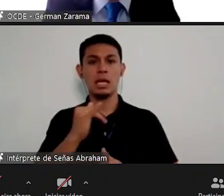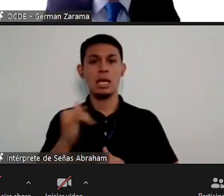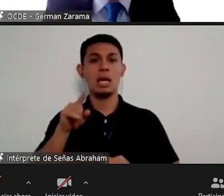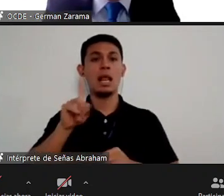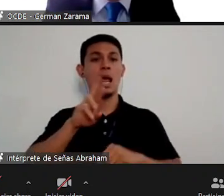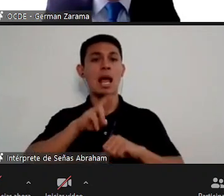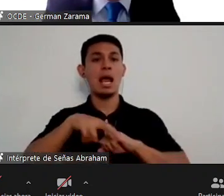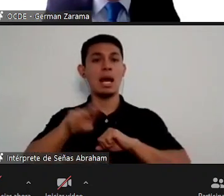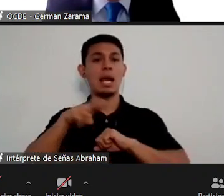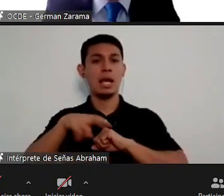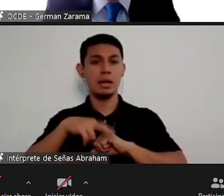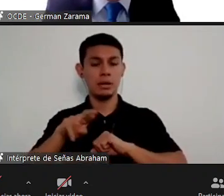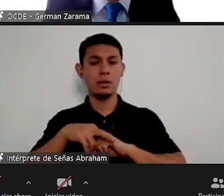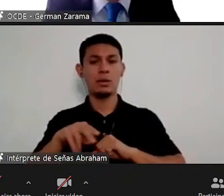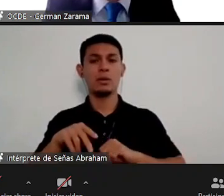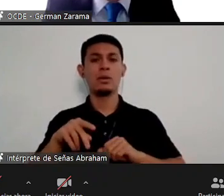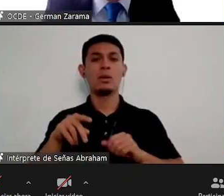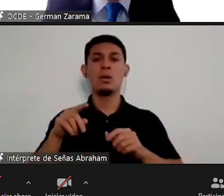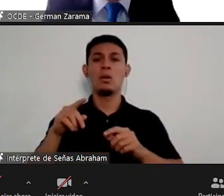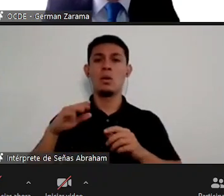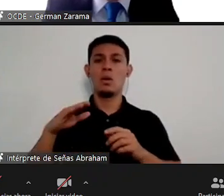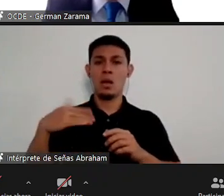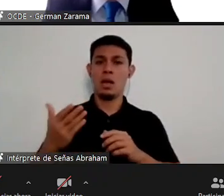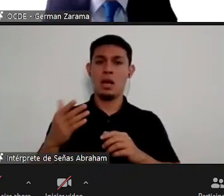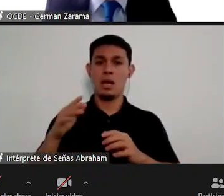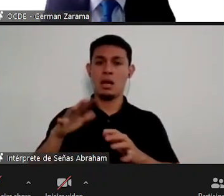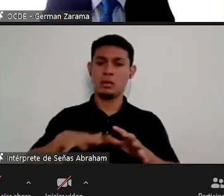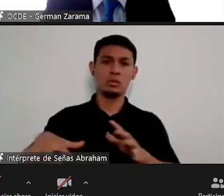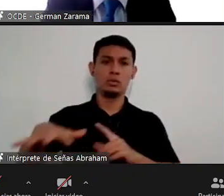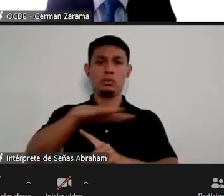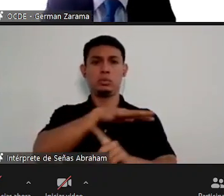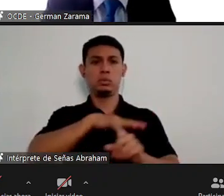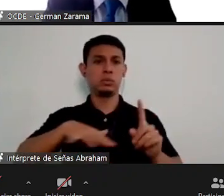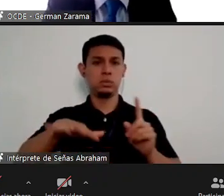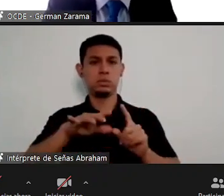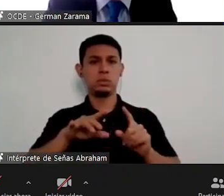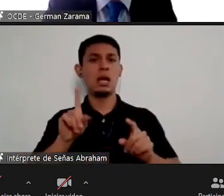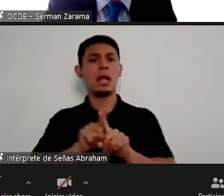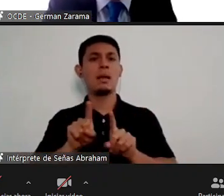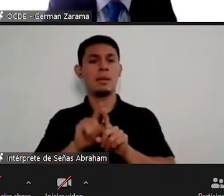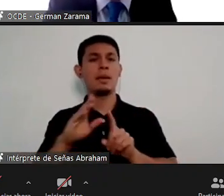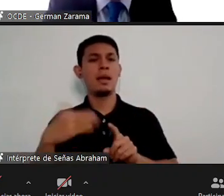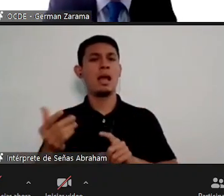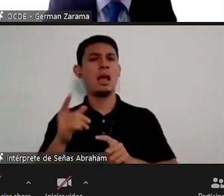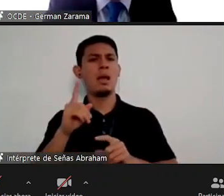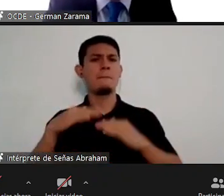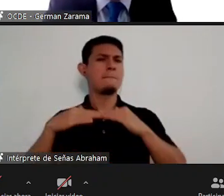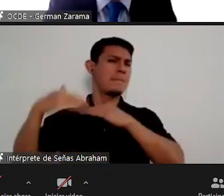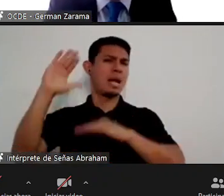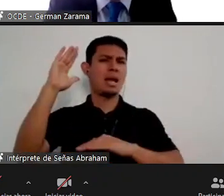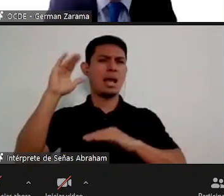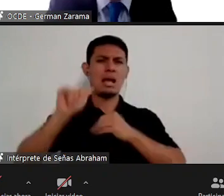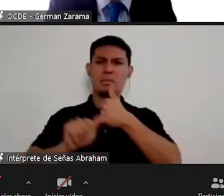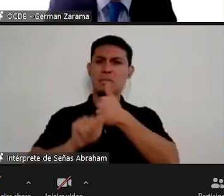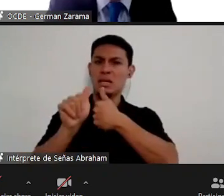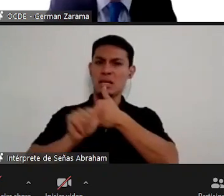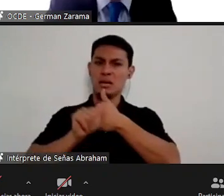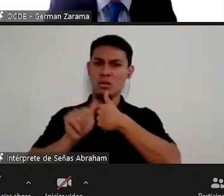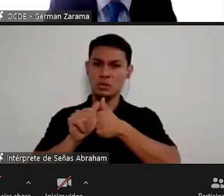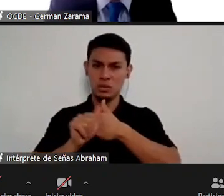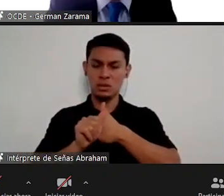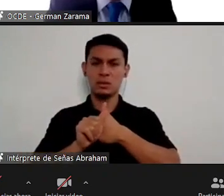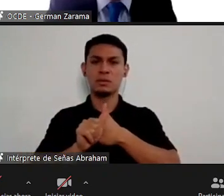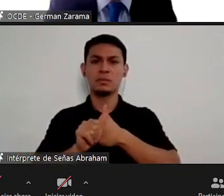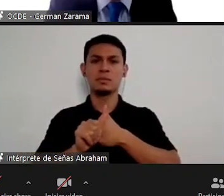in the analysis and in the region like us where we have high index of social environmental conflict conflicts and there's a